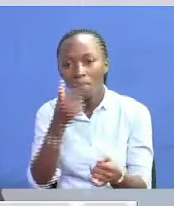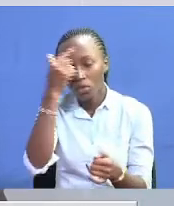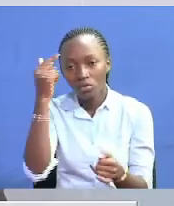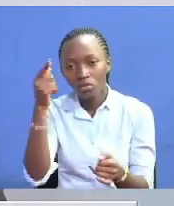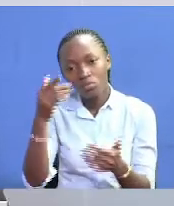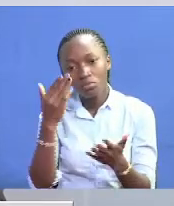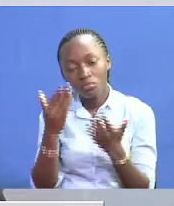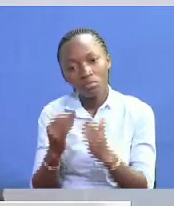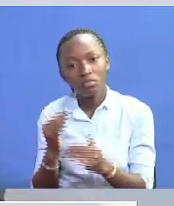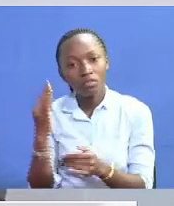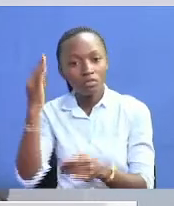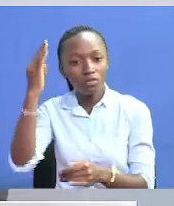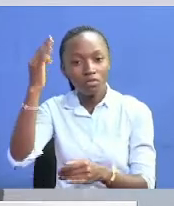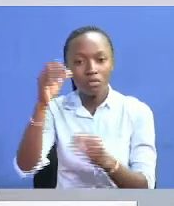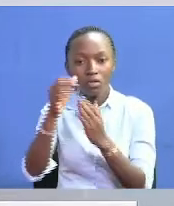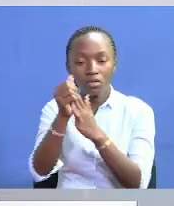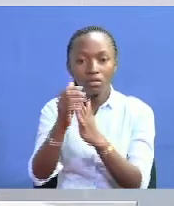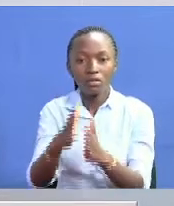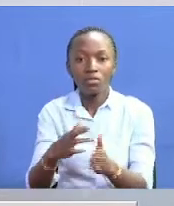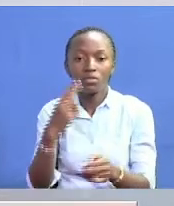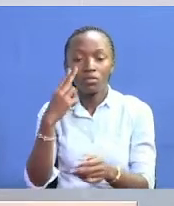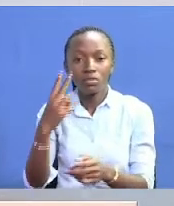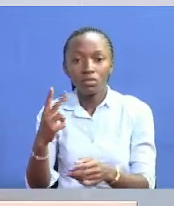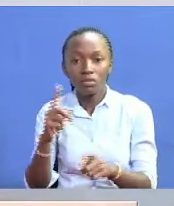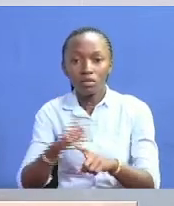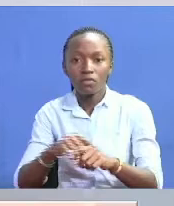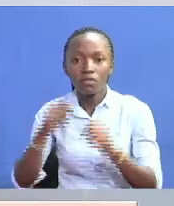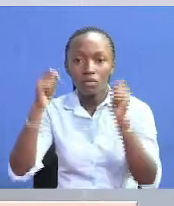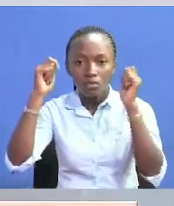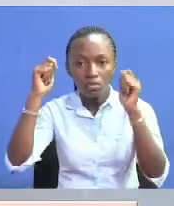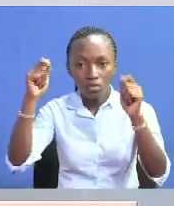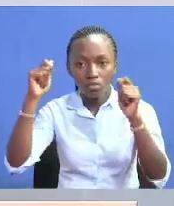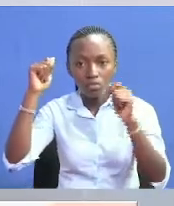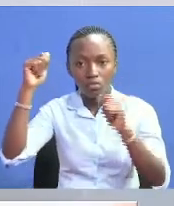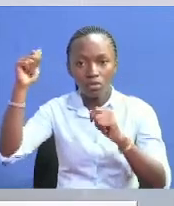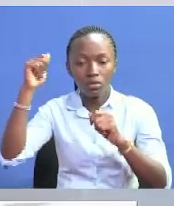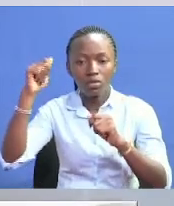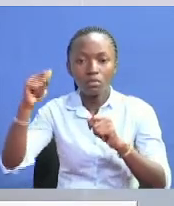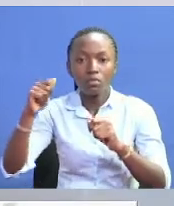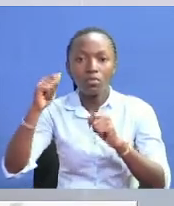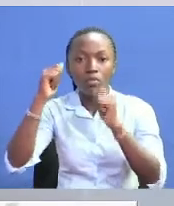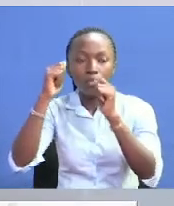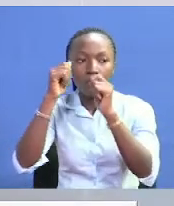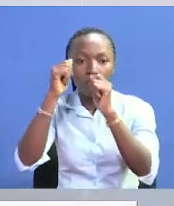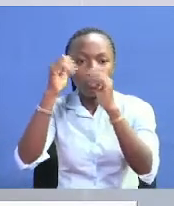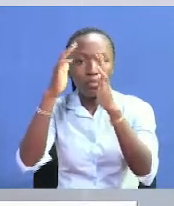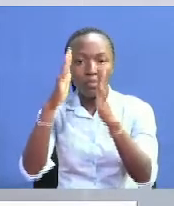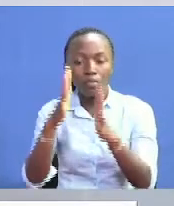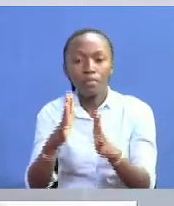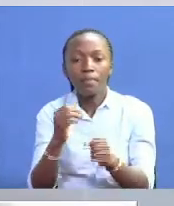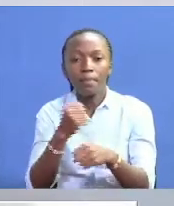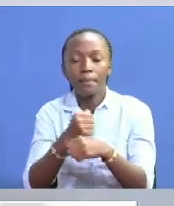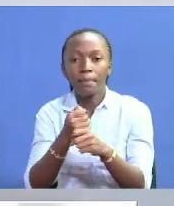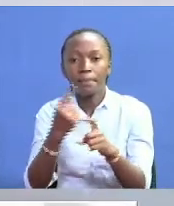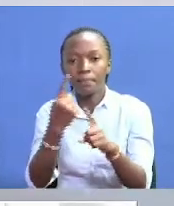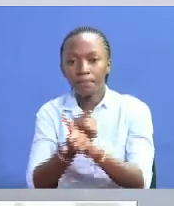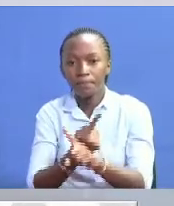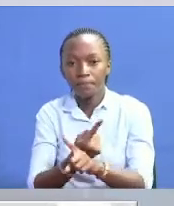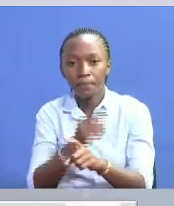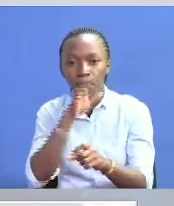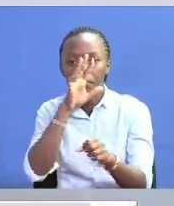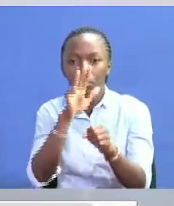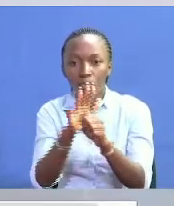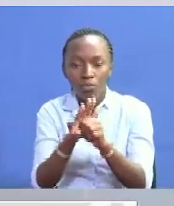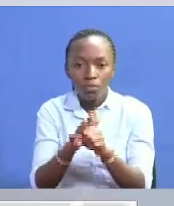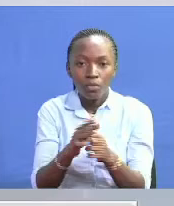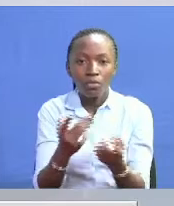during the campaigns, the politicians were making promises to the electorates that maybe in the first 100 days in office, this is what we want to